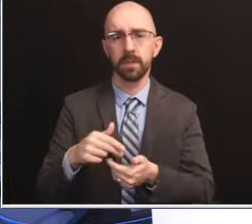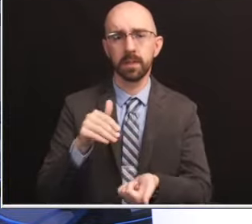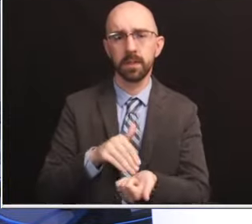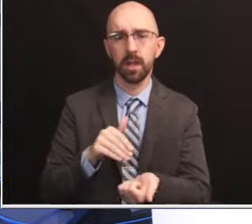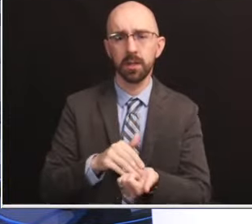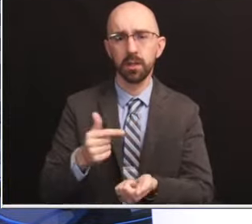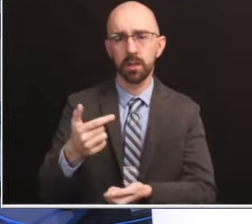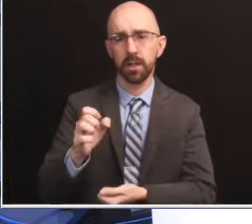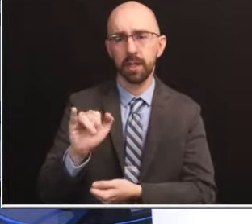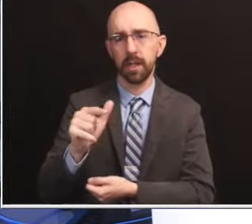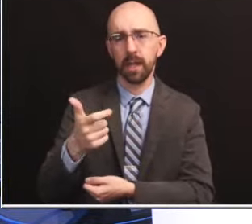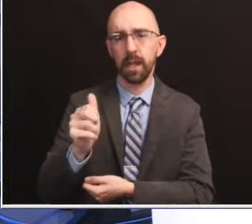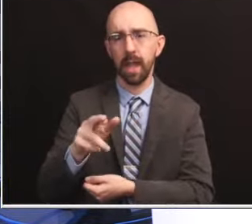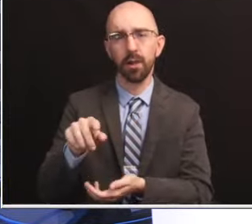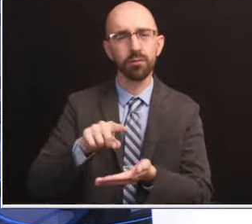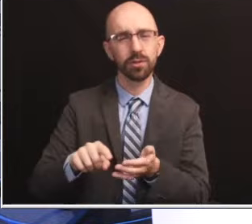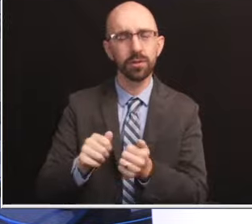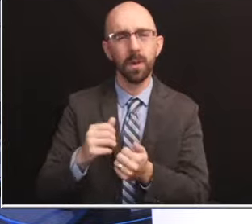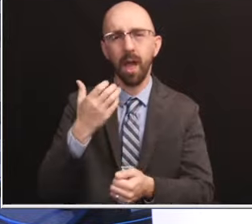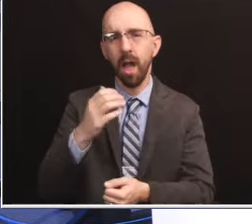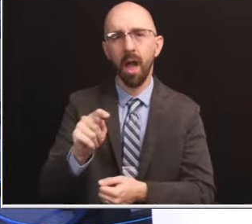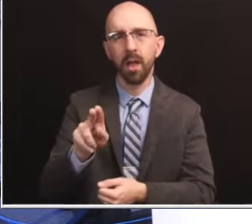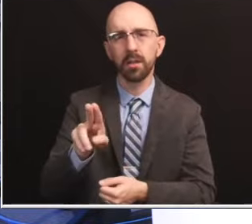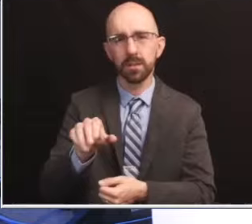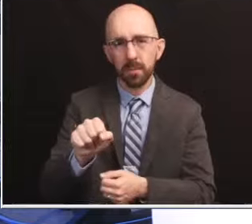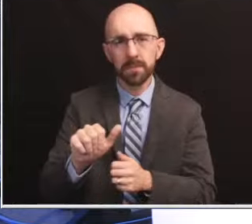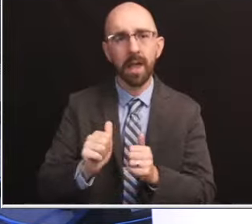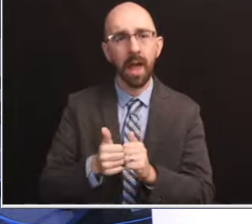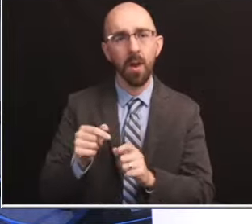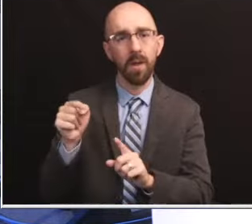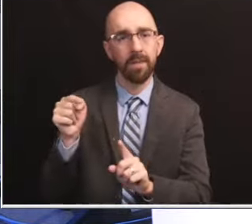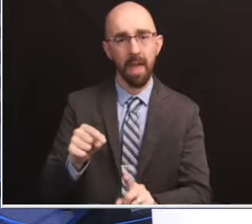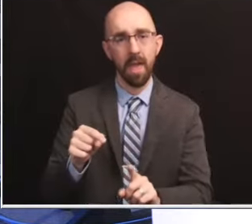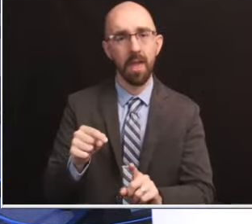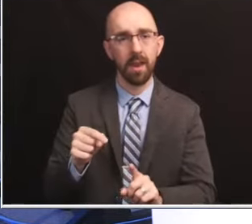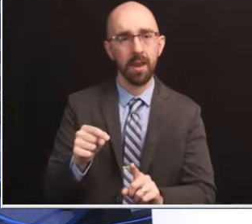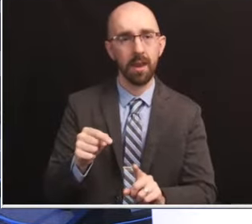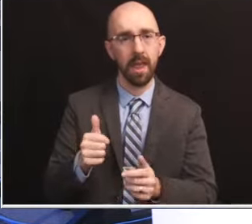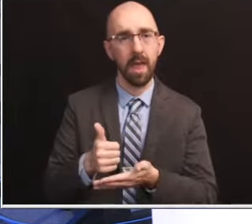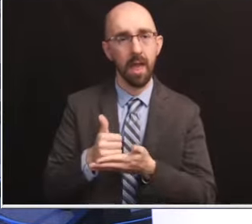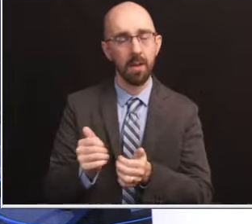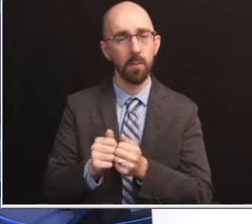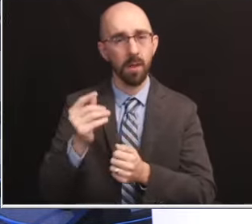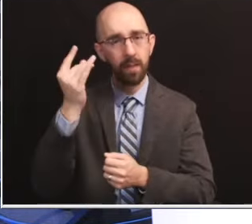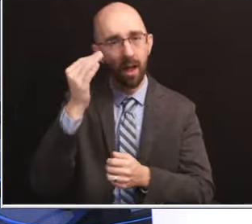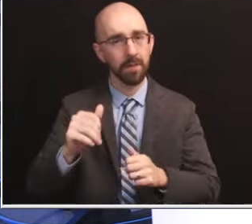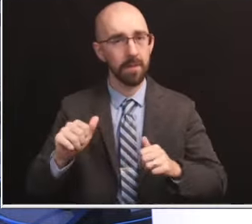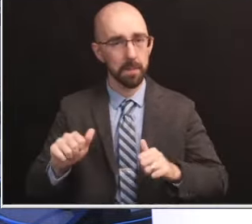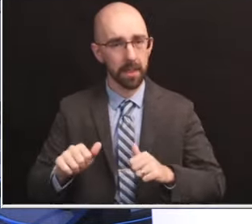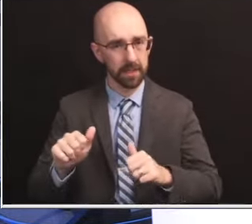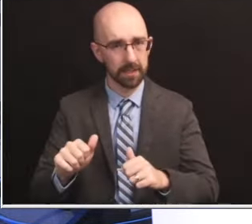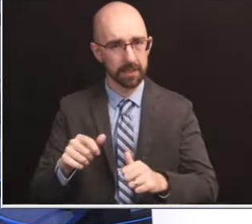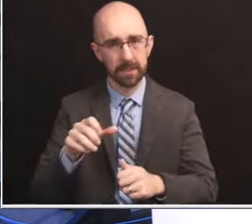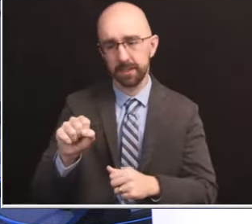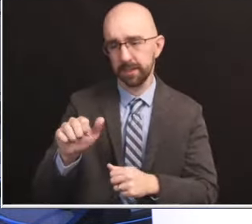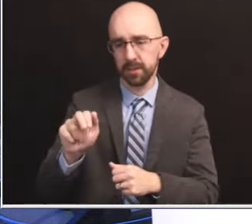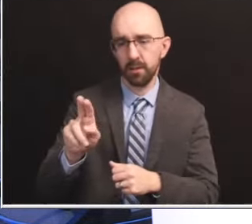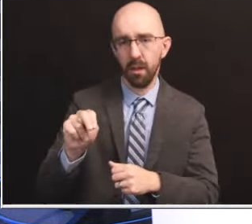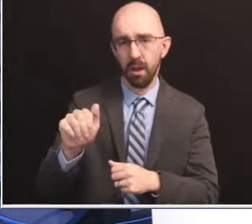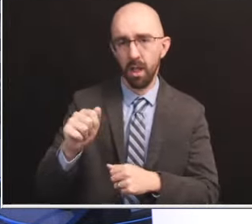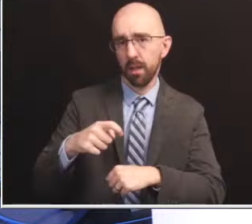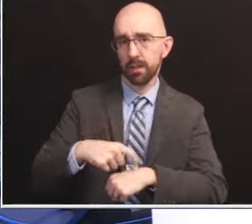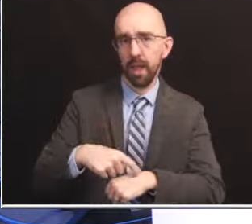research with hot tubs and how hot tubs helped with cognitive abilities. Does the sauna time that Nancy